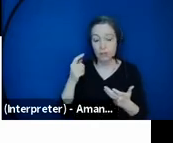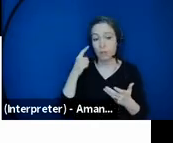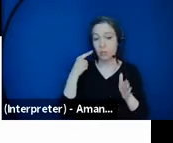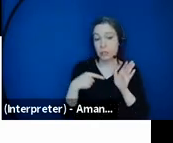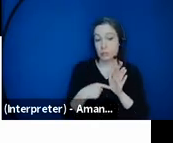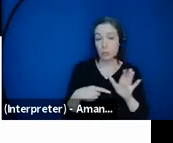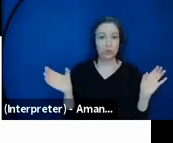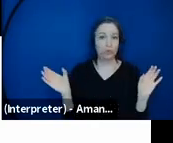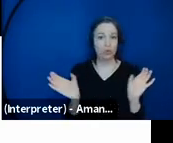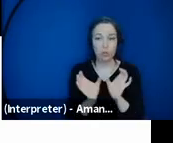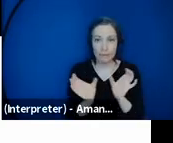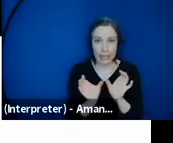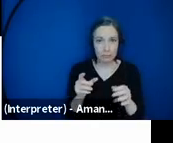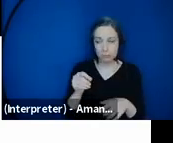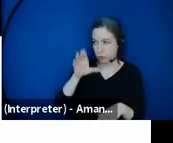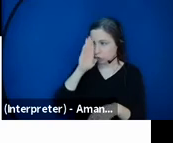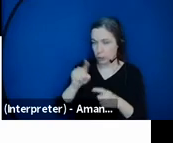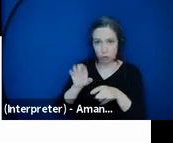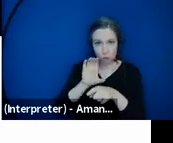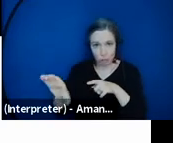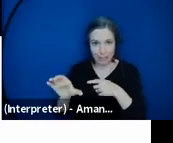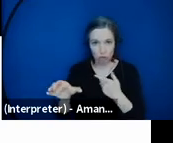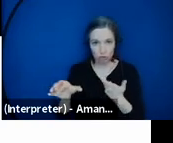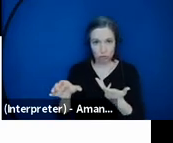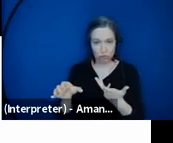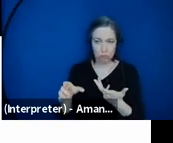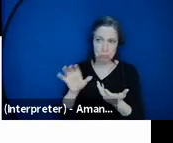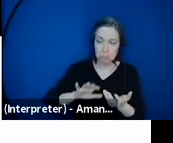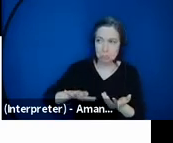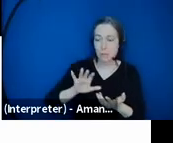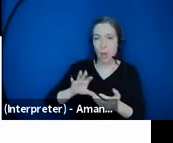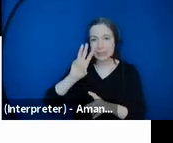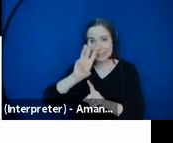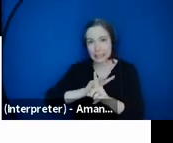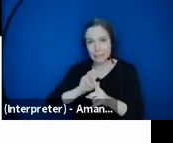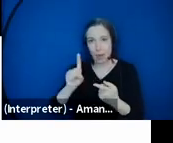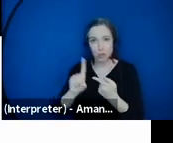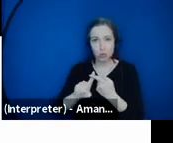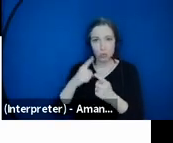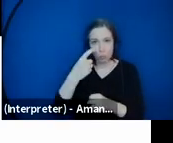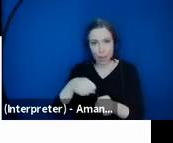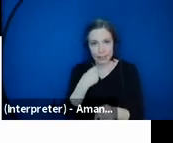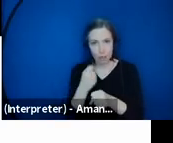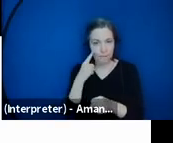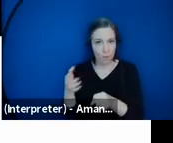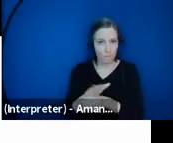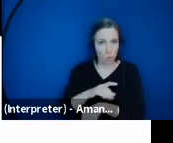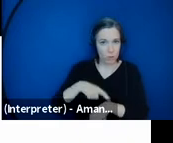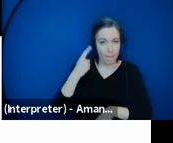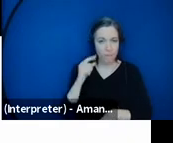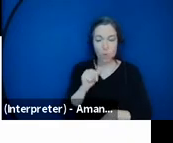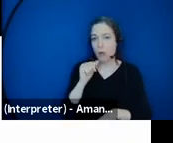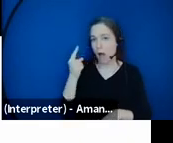industry right away. So they usually last six months to a year. That's full time status. So again, those are non credit those